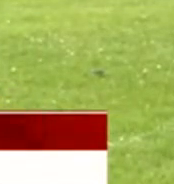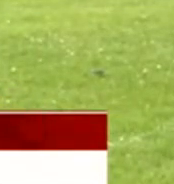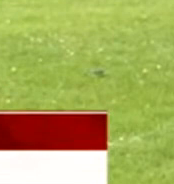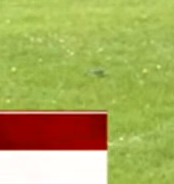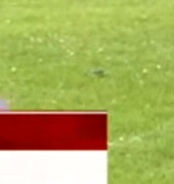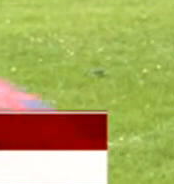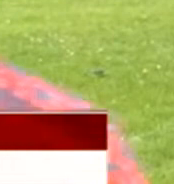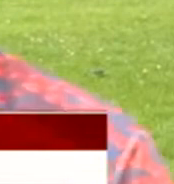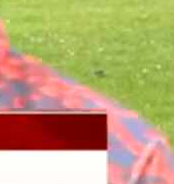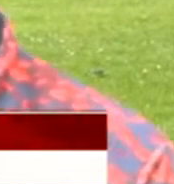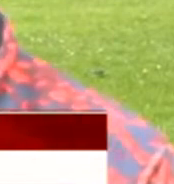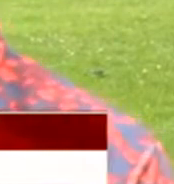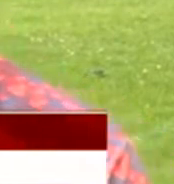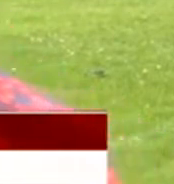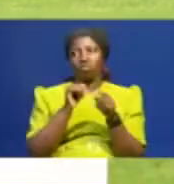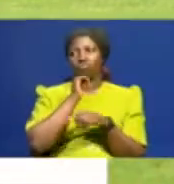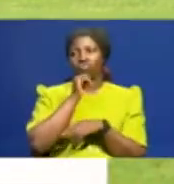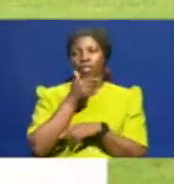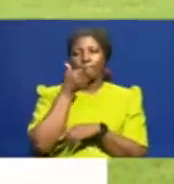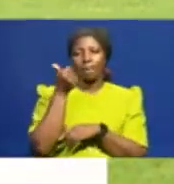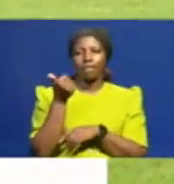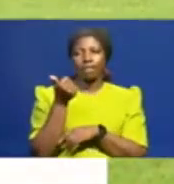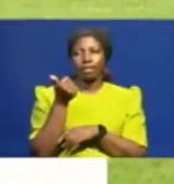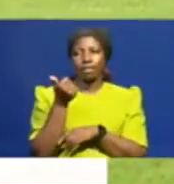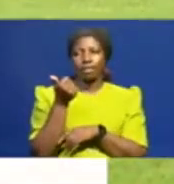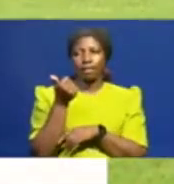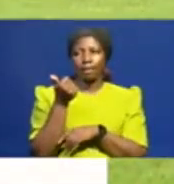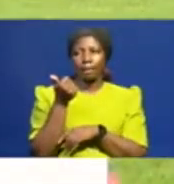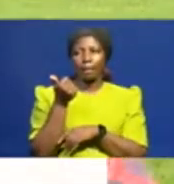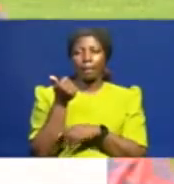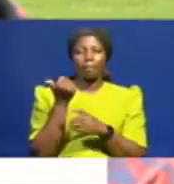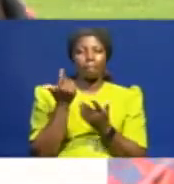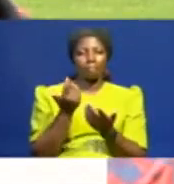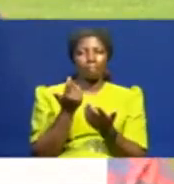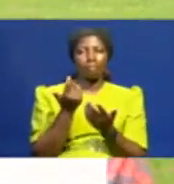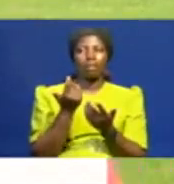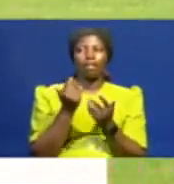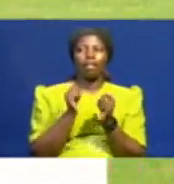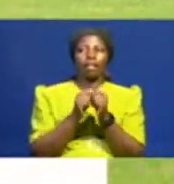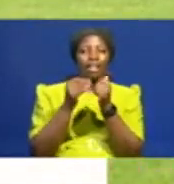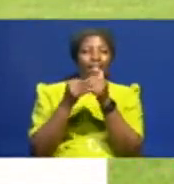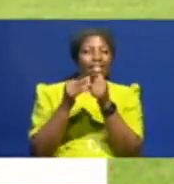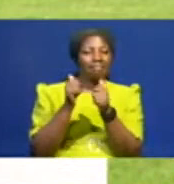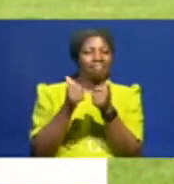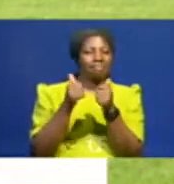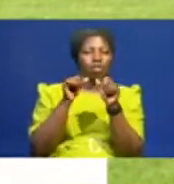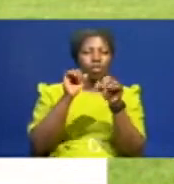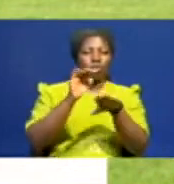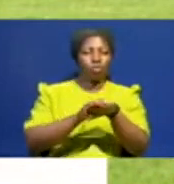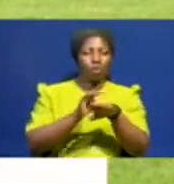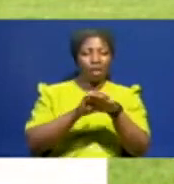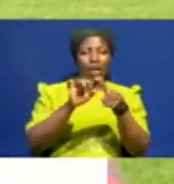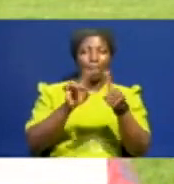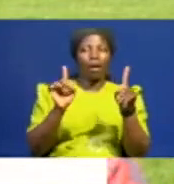was okay, but not the best. Made bogey on 18, which is not good.